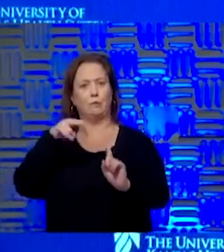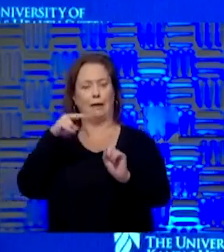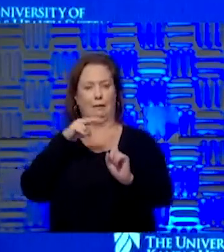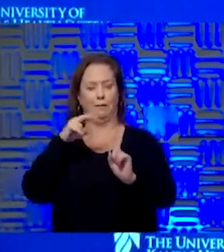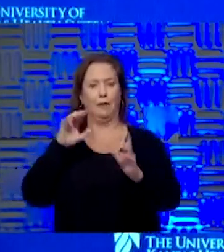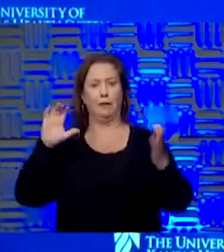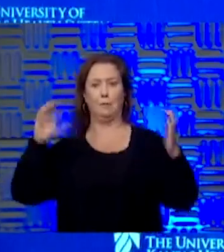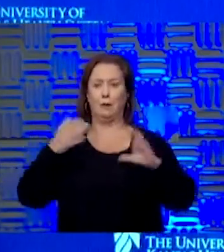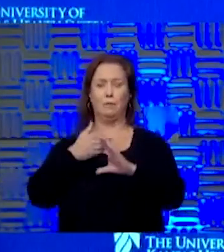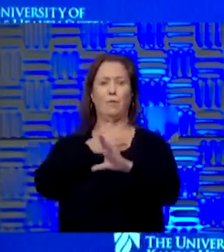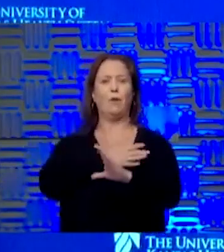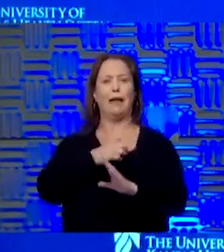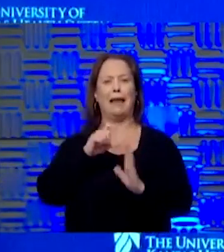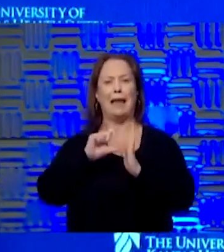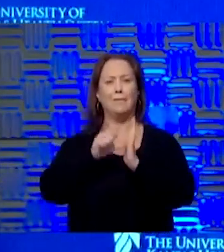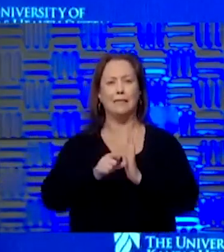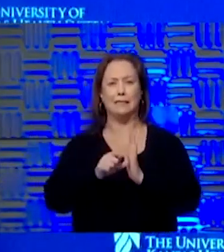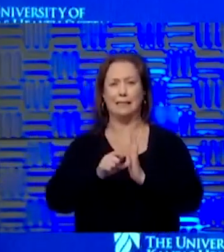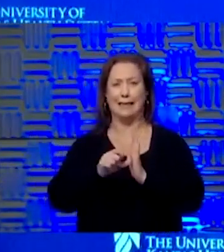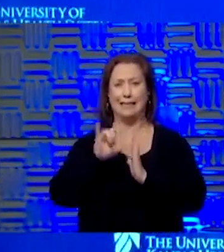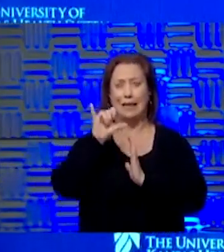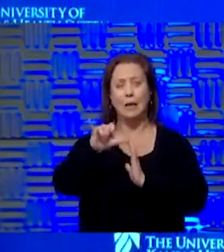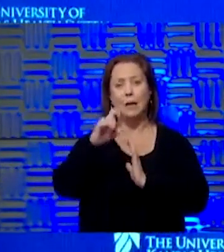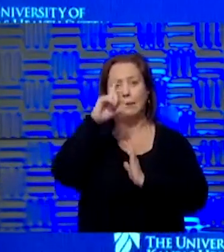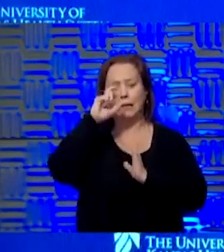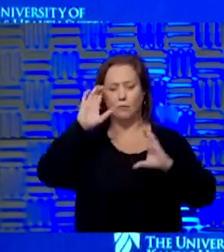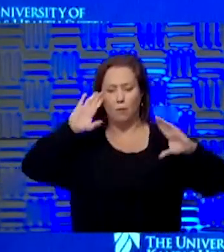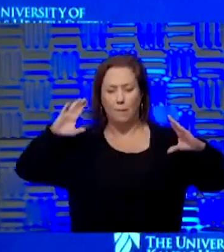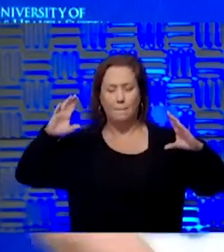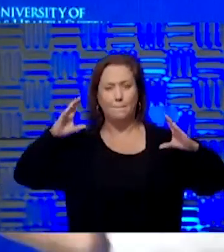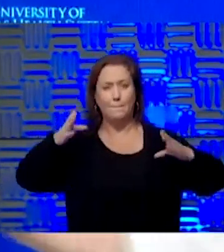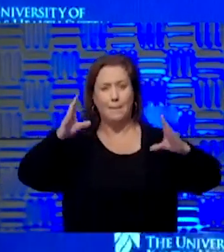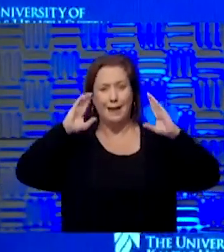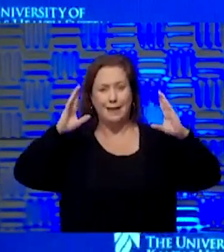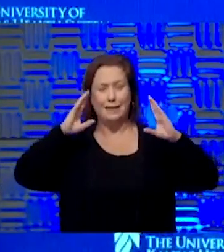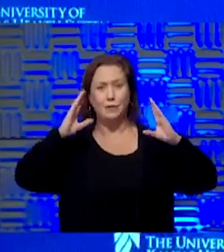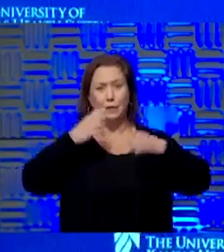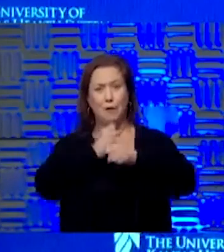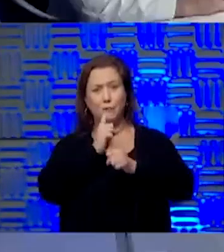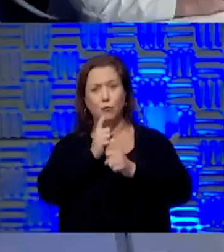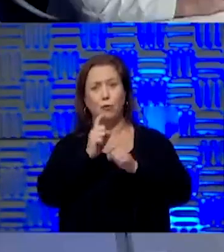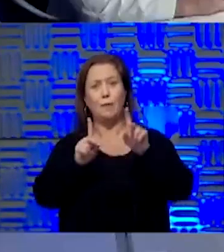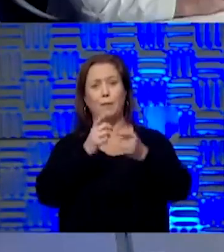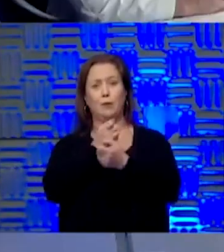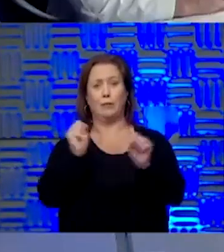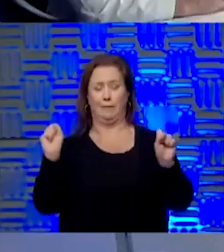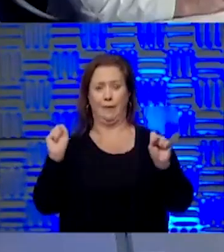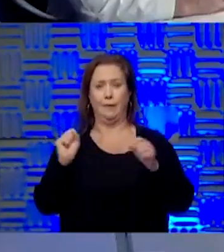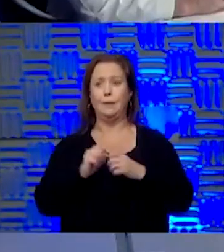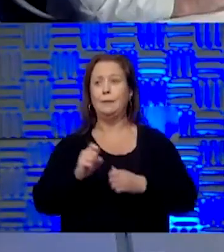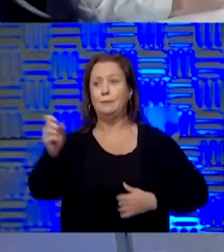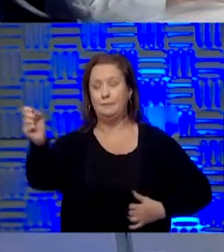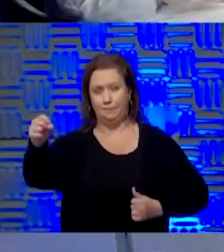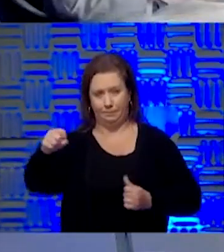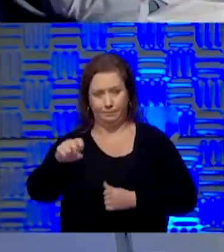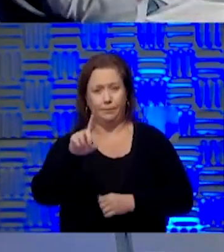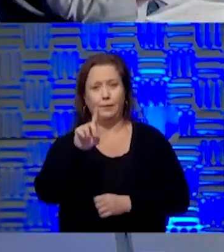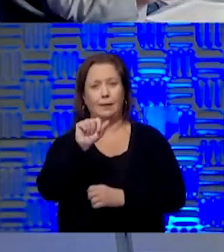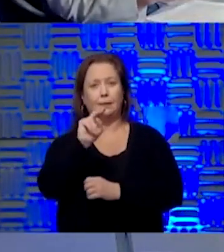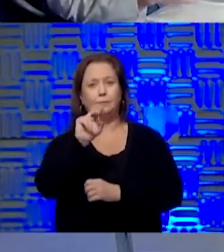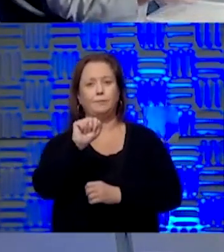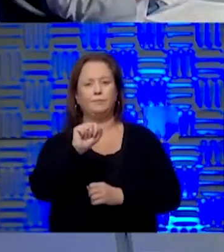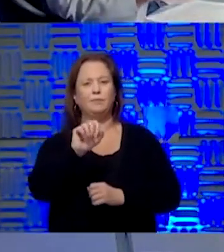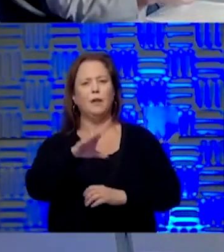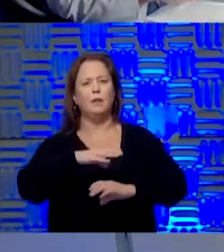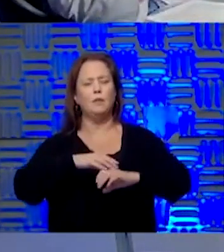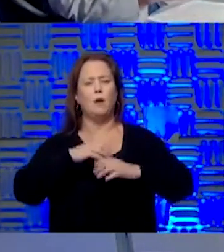been. And I say that because we've paid so much attention to trying to keep people safe, Dana. Yeah, absolutely. You know, those are